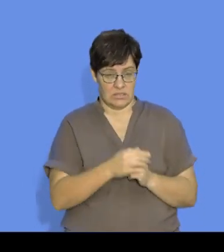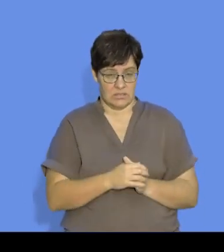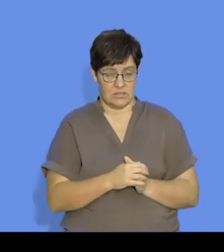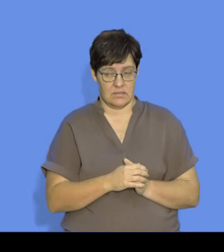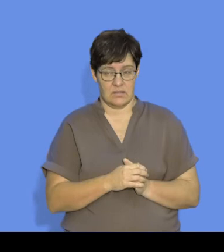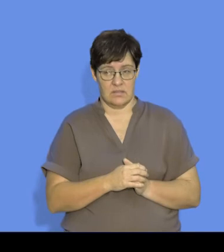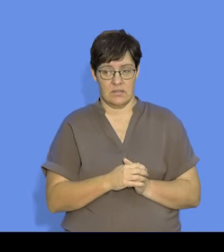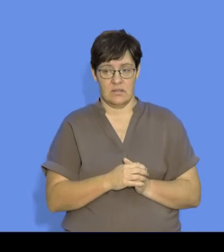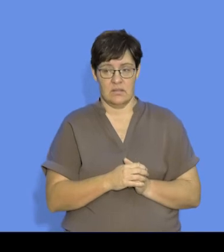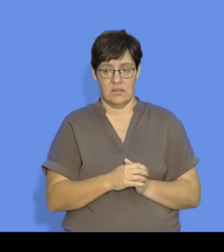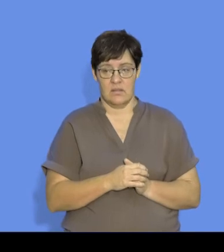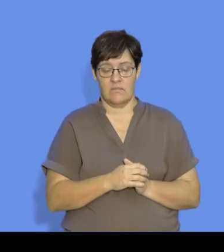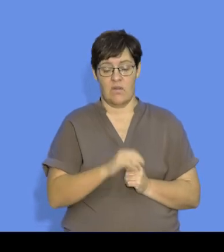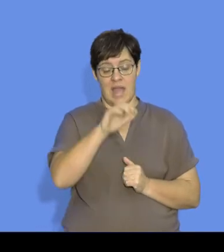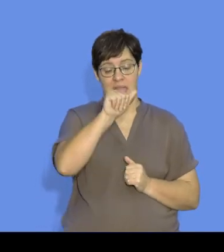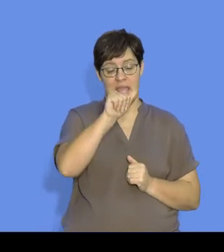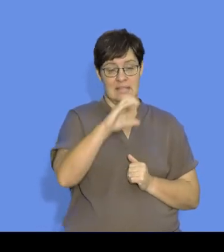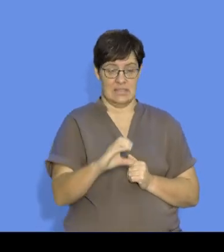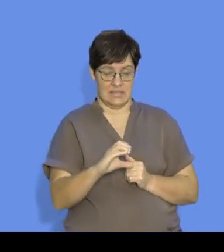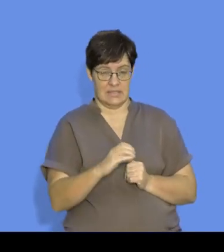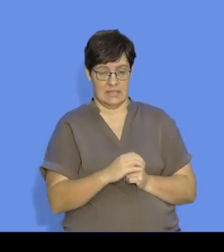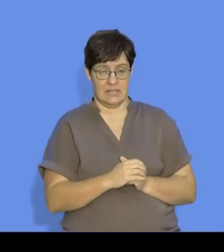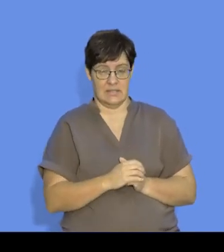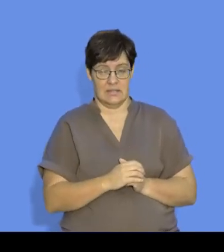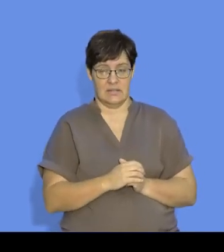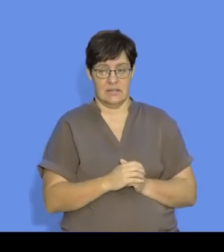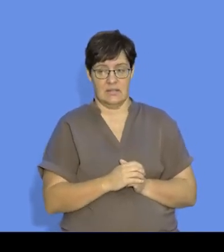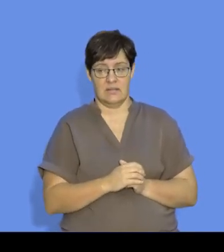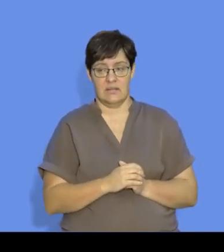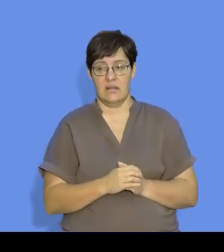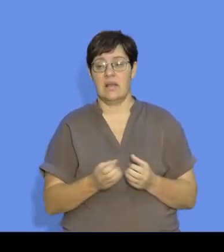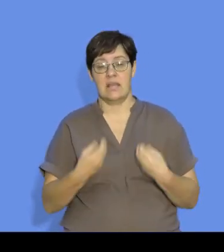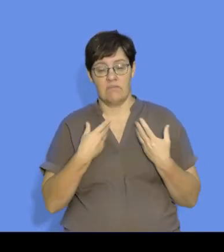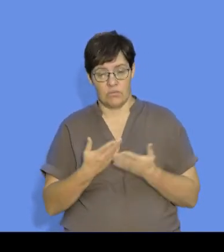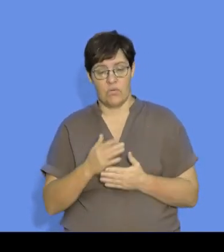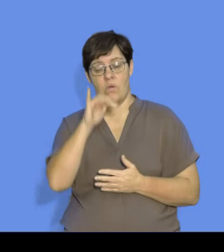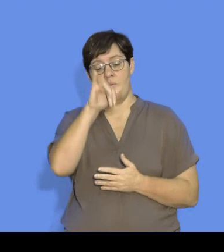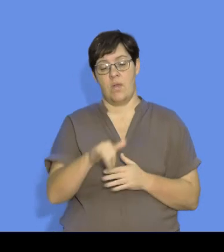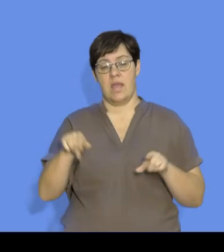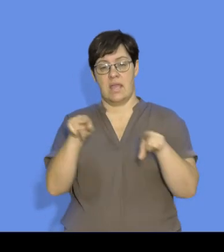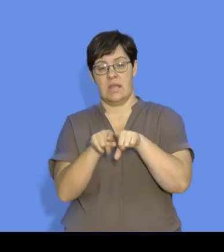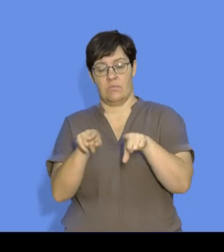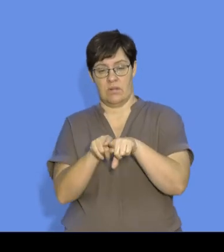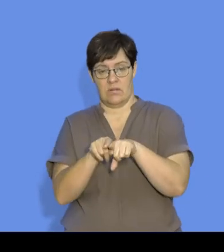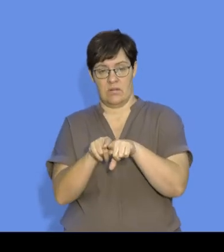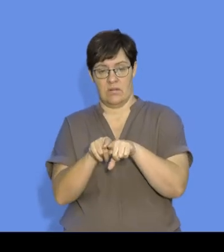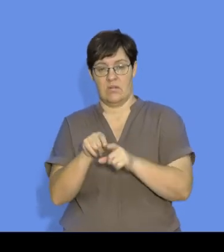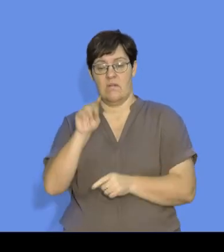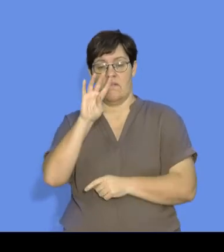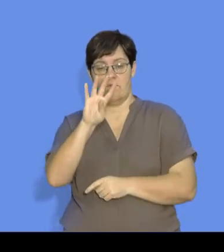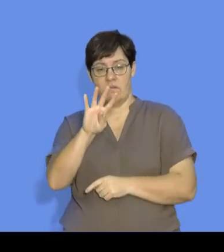equation of AC will then be given by y is equals